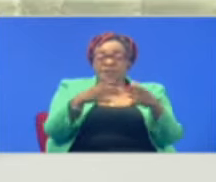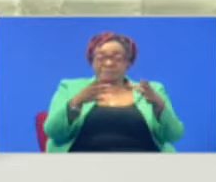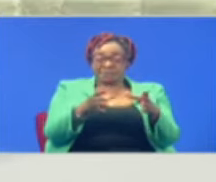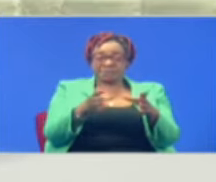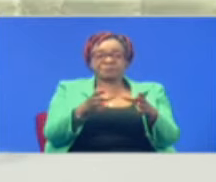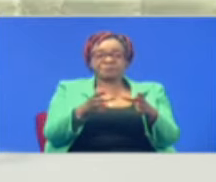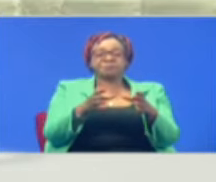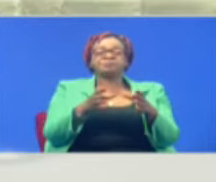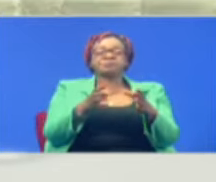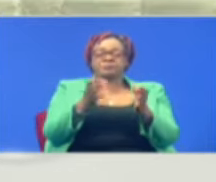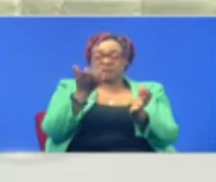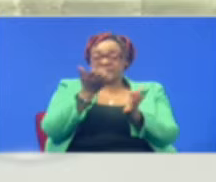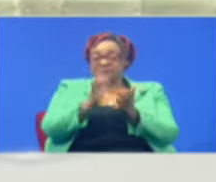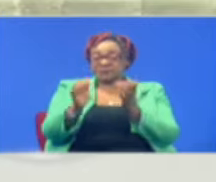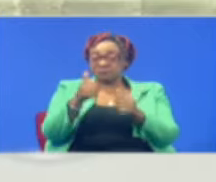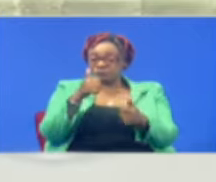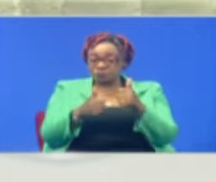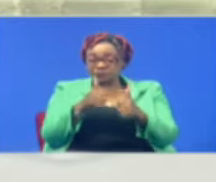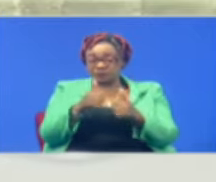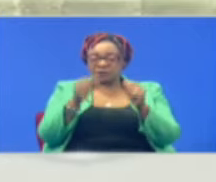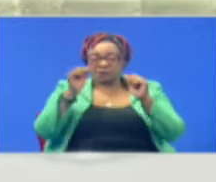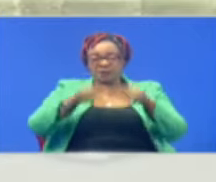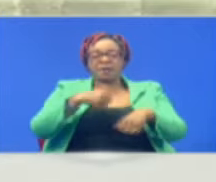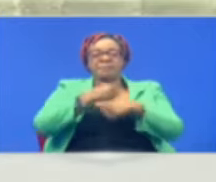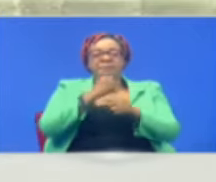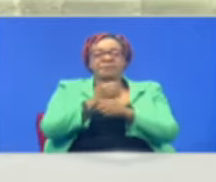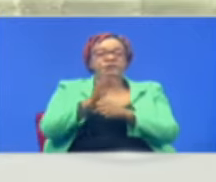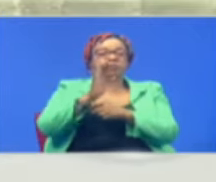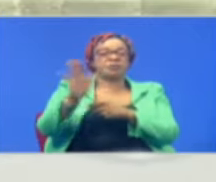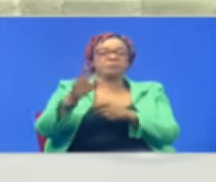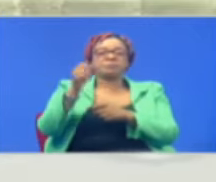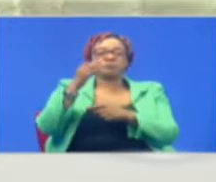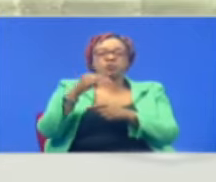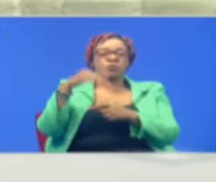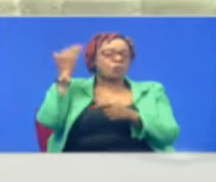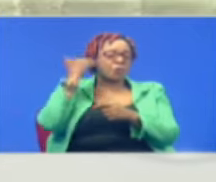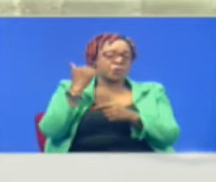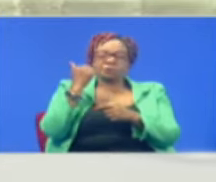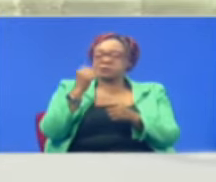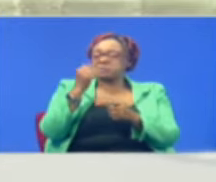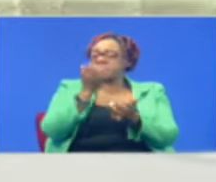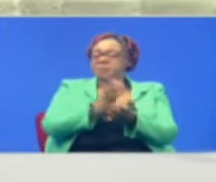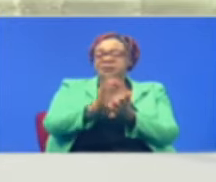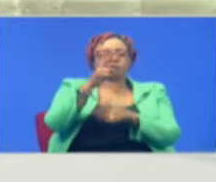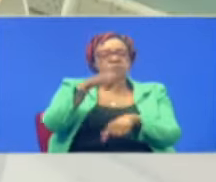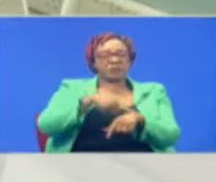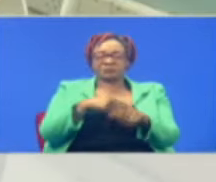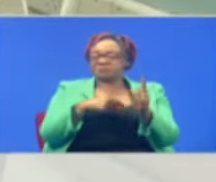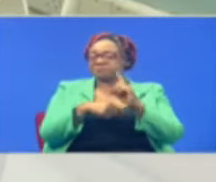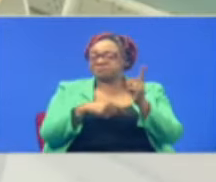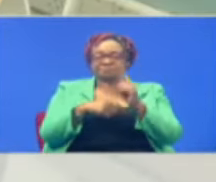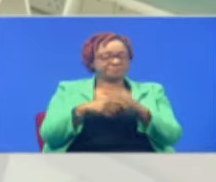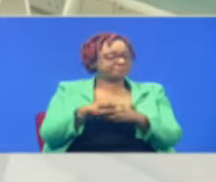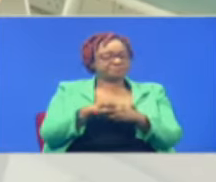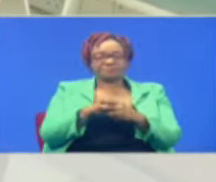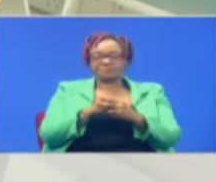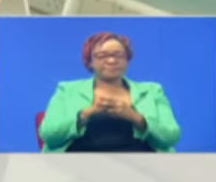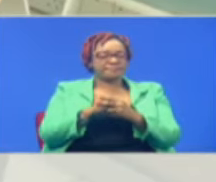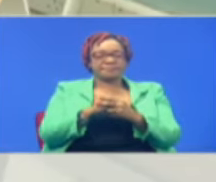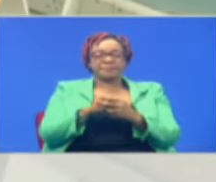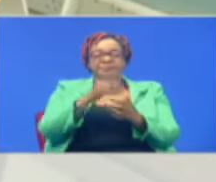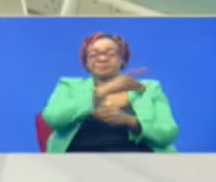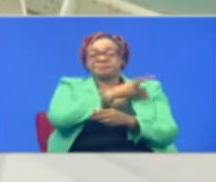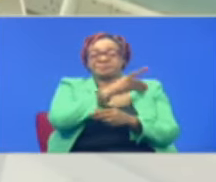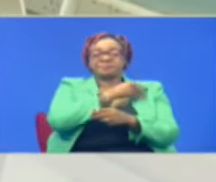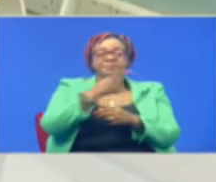the kind of punishment that can be meted to them. So the court cannot punish someone twice. That's essentially the thing. Yeah. Doctors say that in